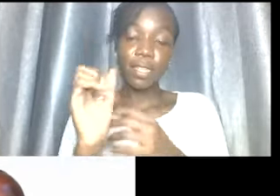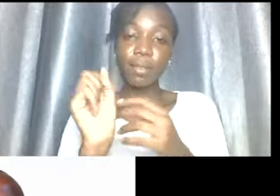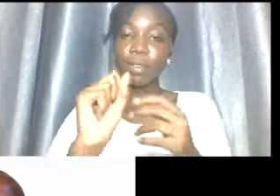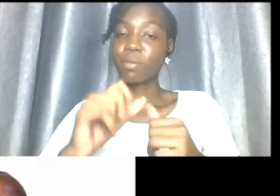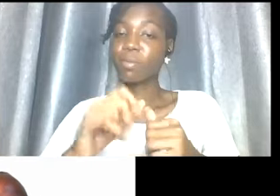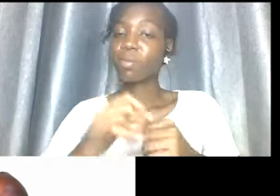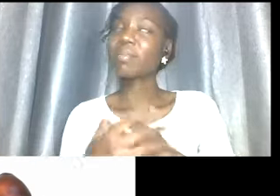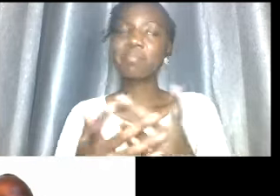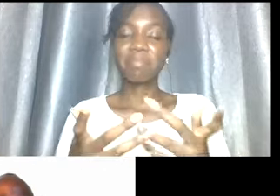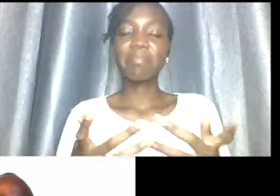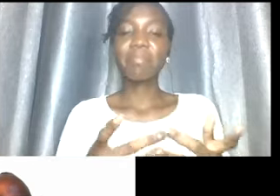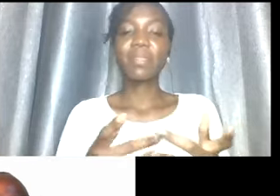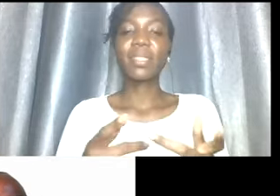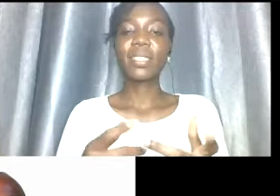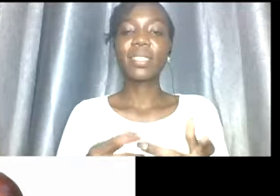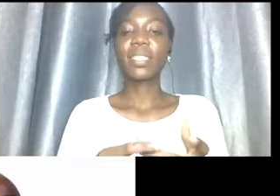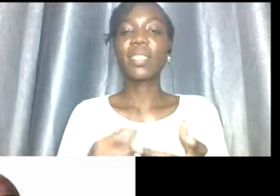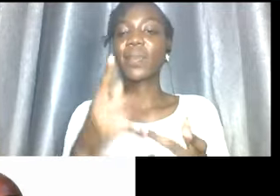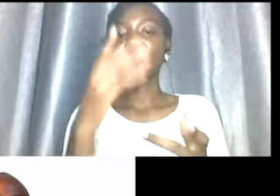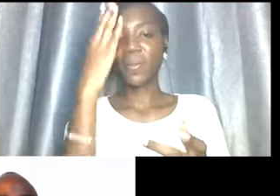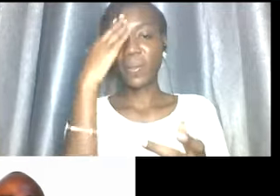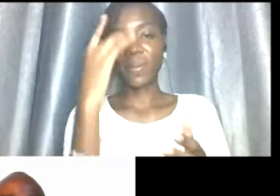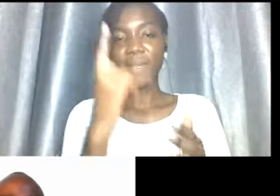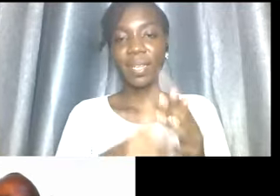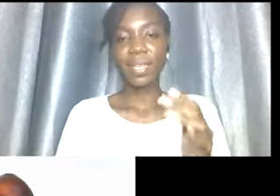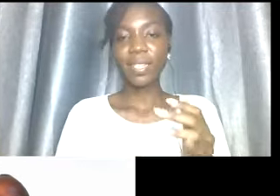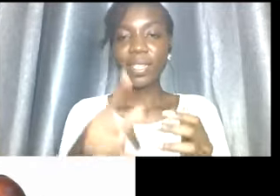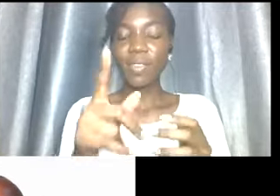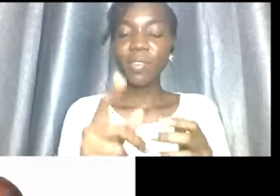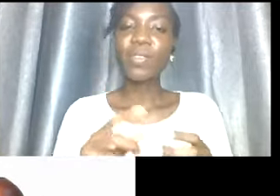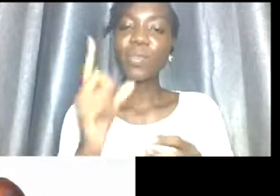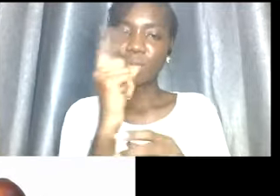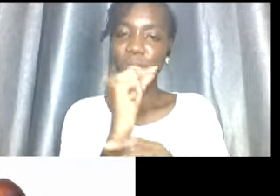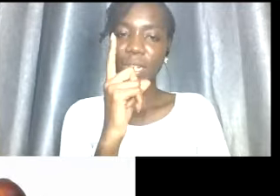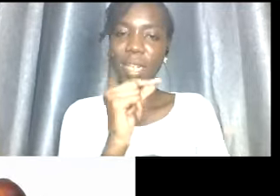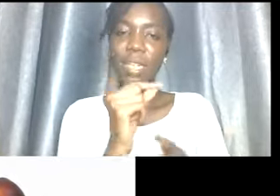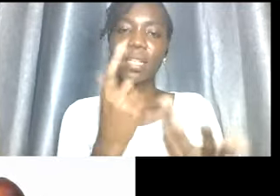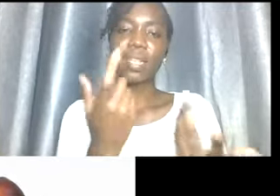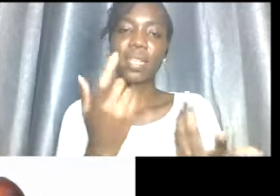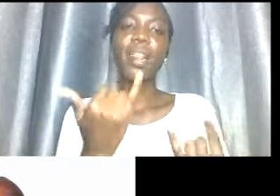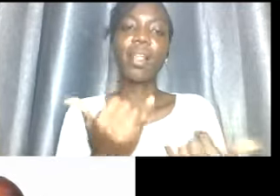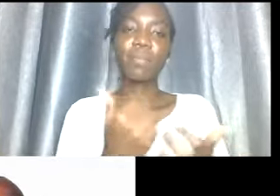Musk's buying Twitter, companies like Twitter right now.